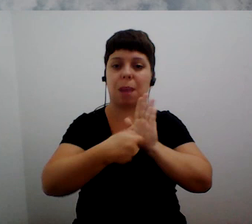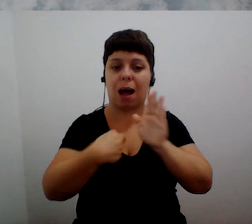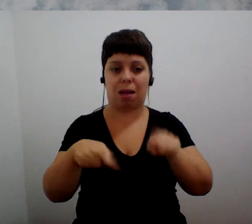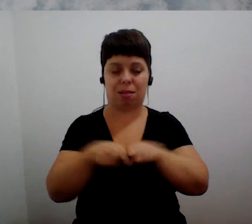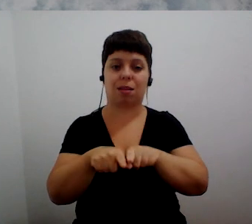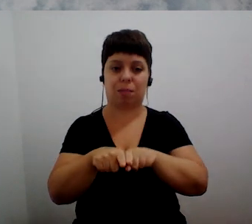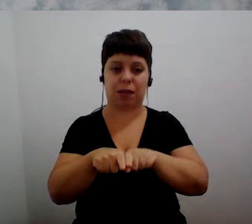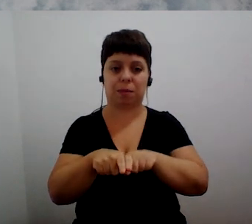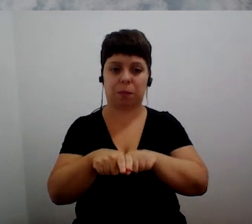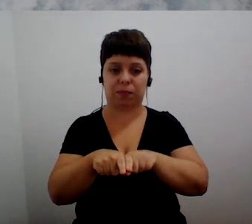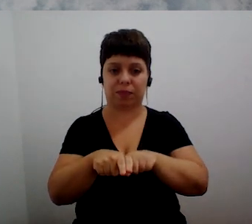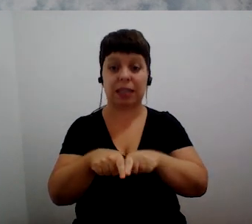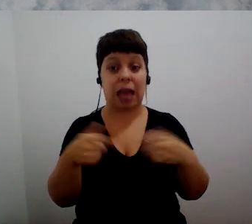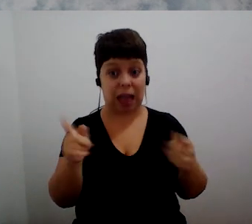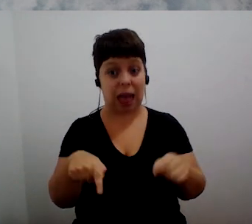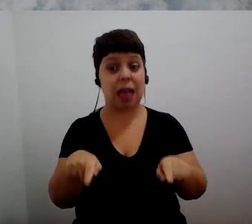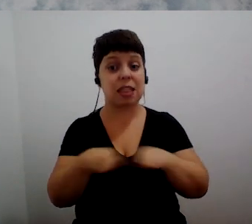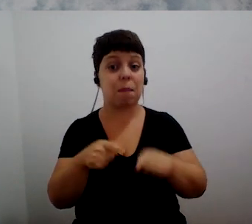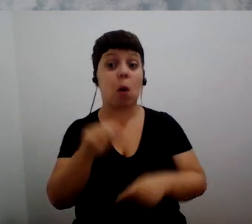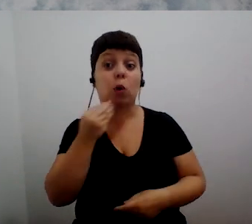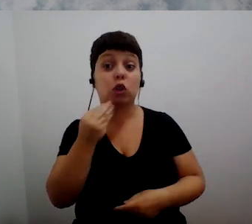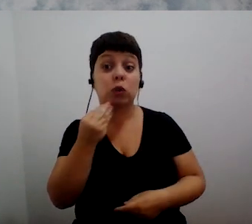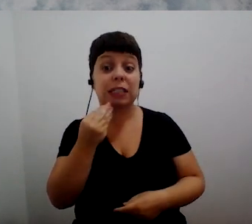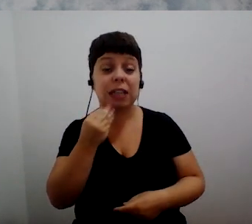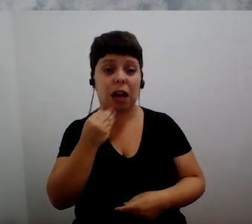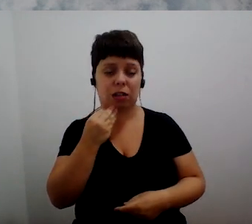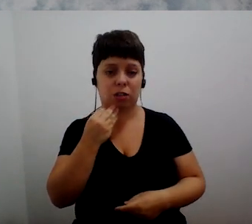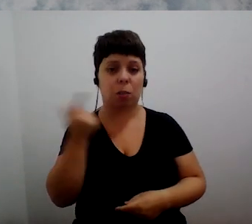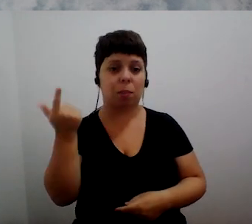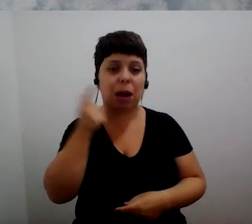to increase the resilience in the Antarctic Southern Ocean.